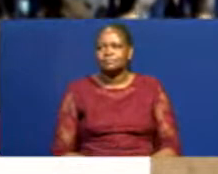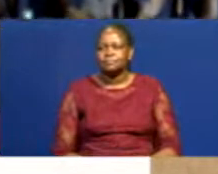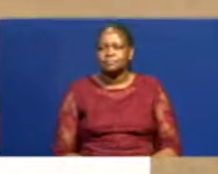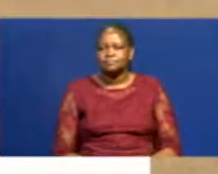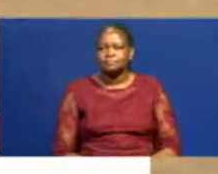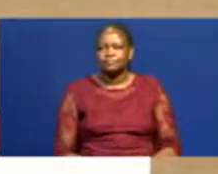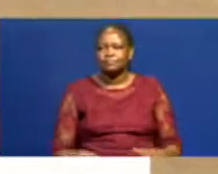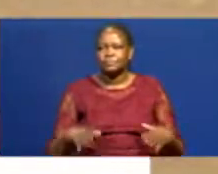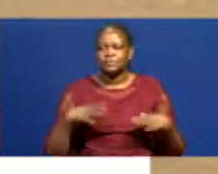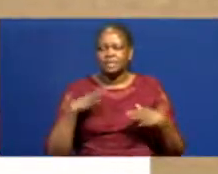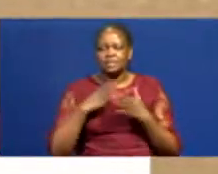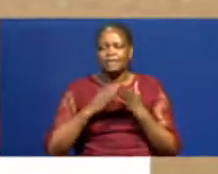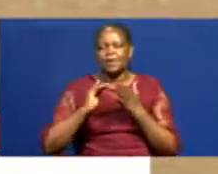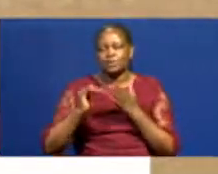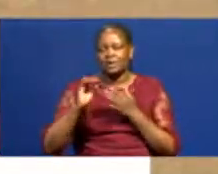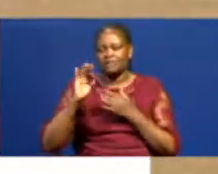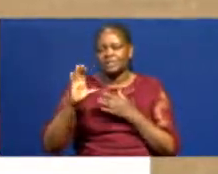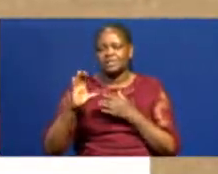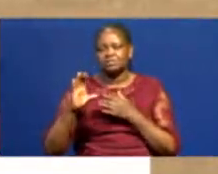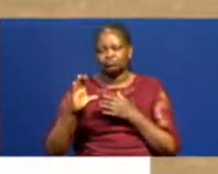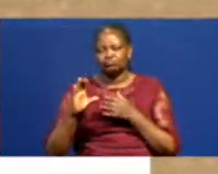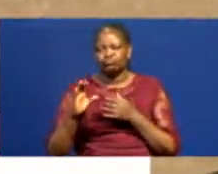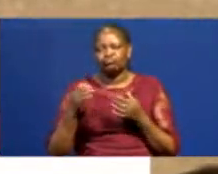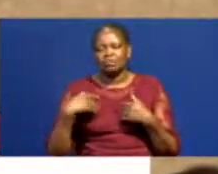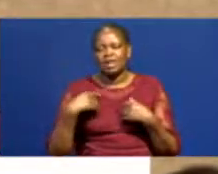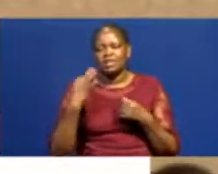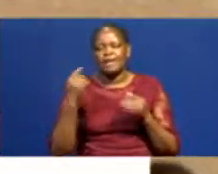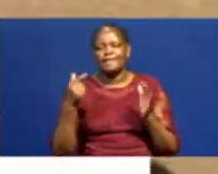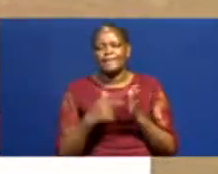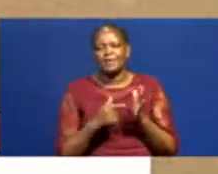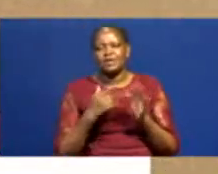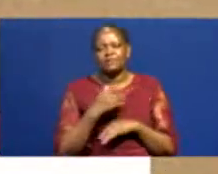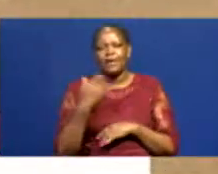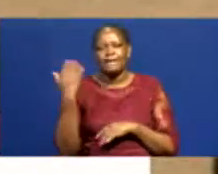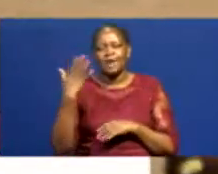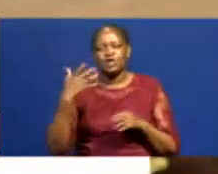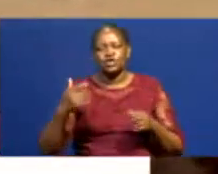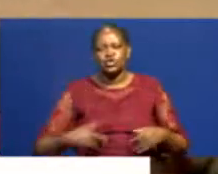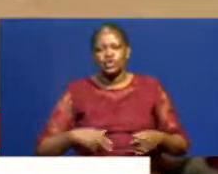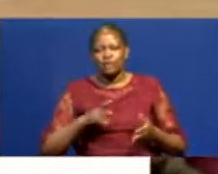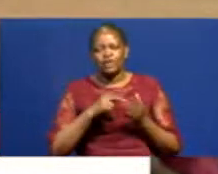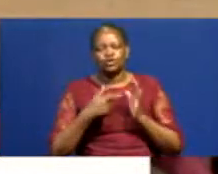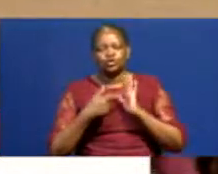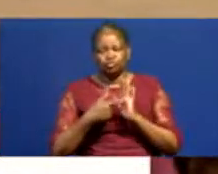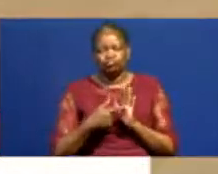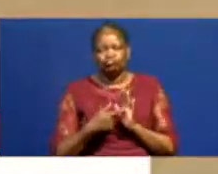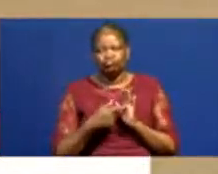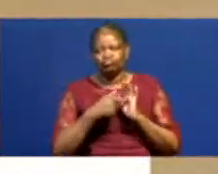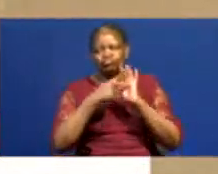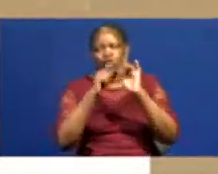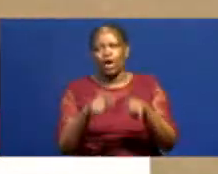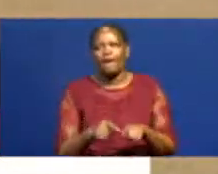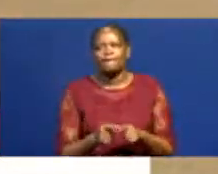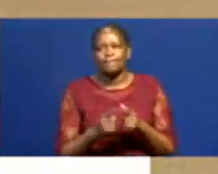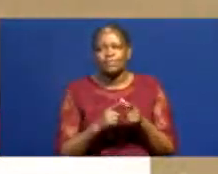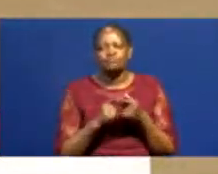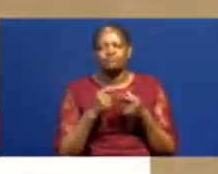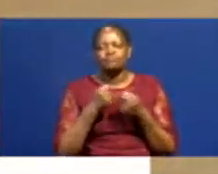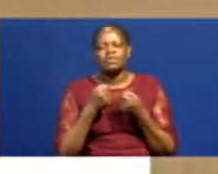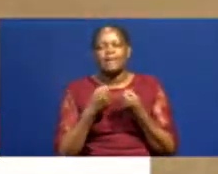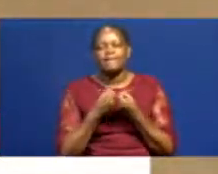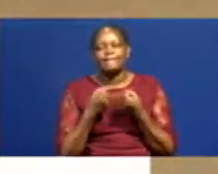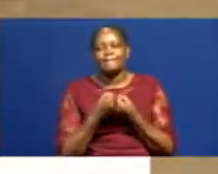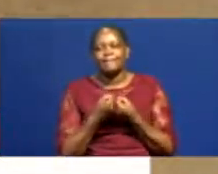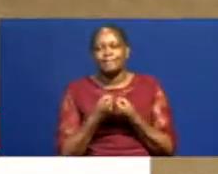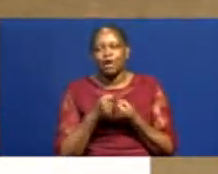Starehe Sub-County FC Lion bagged 3 points after Pangani Youth failed to show up at the Landmower grounds, prompting the match referee to